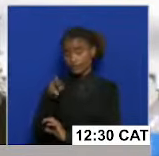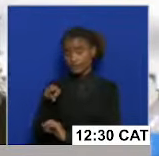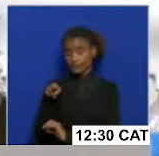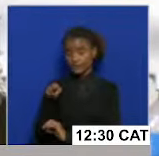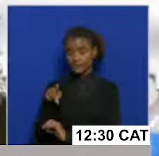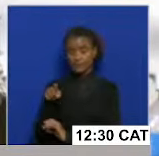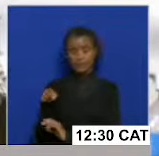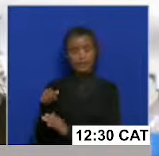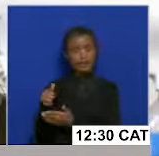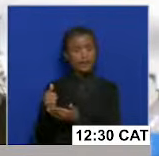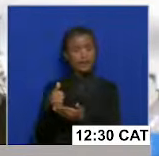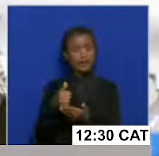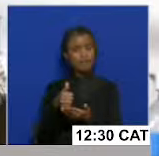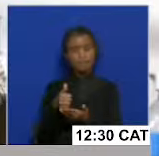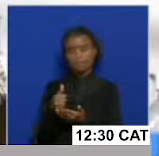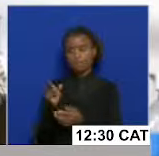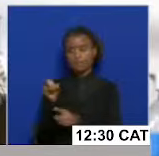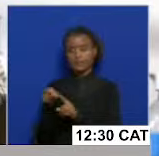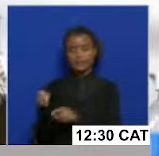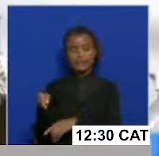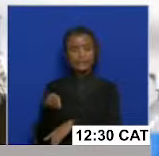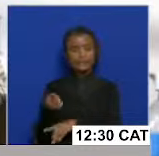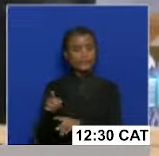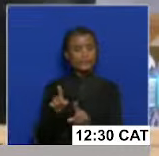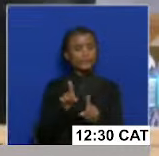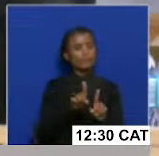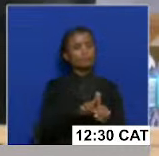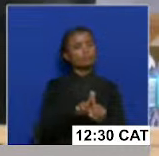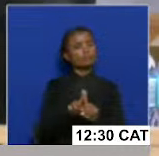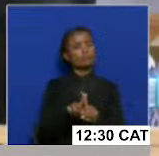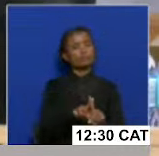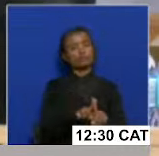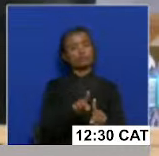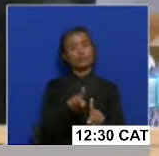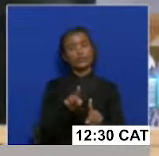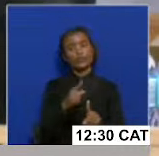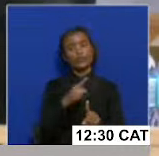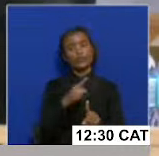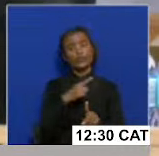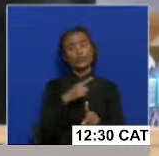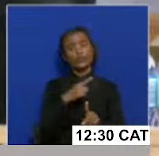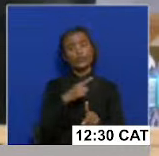has passed since the operation? How did you conceive it would work?